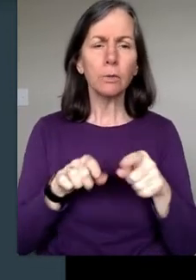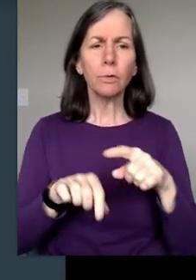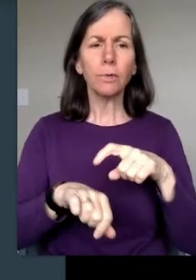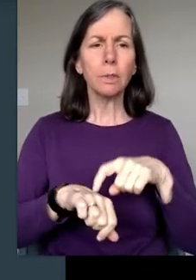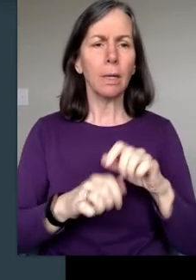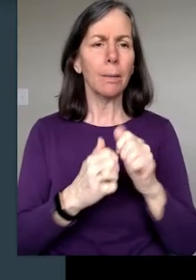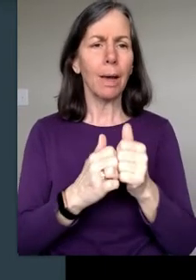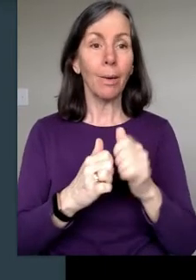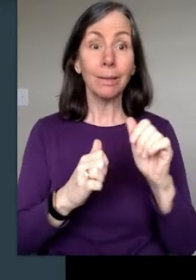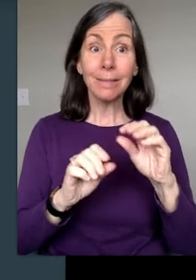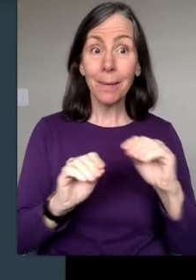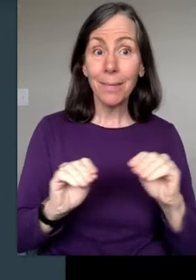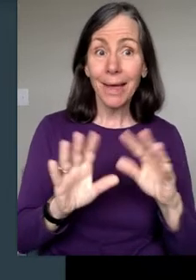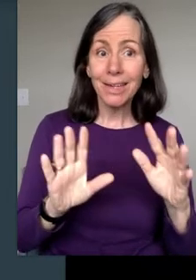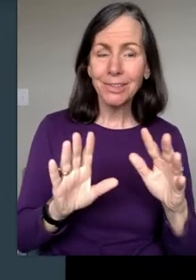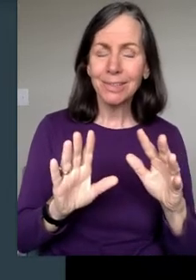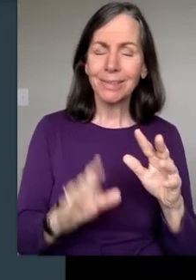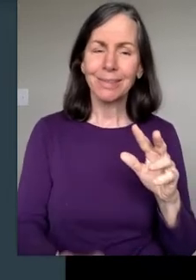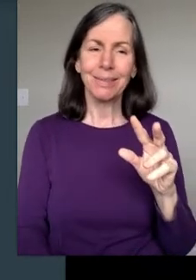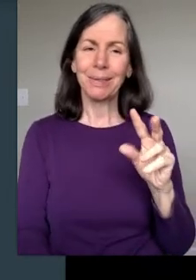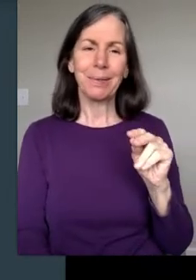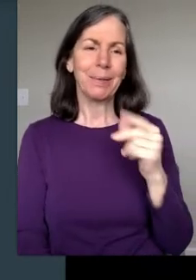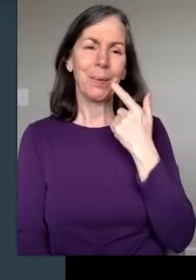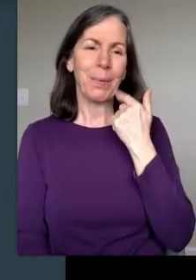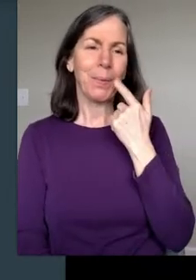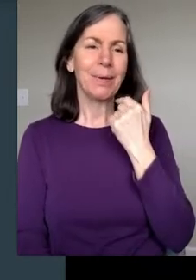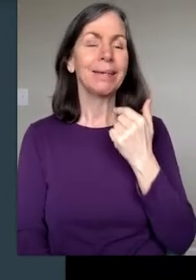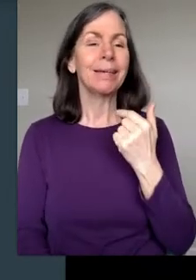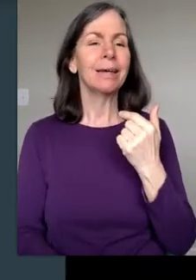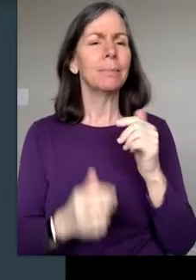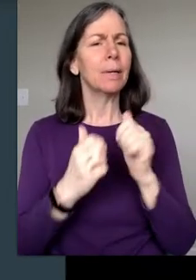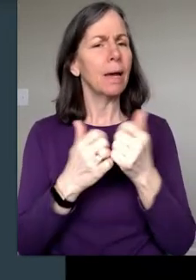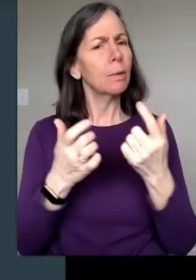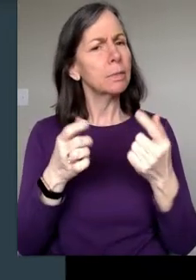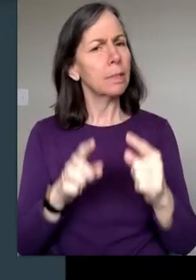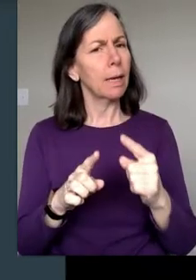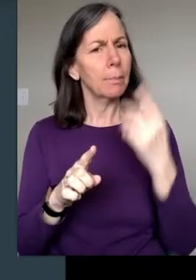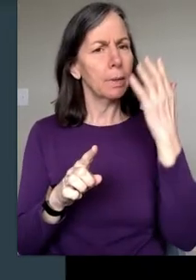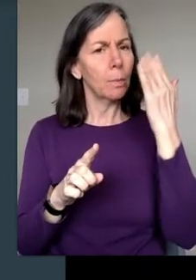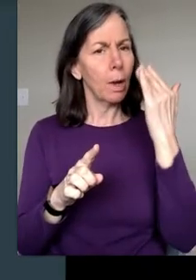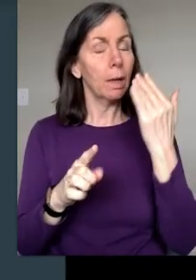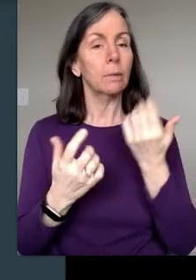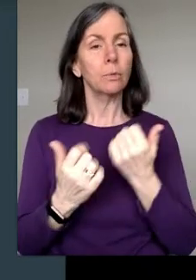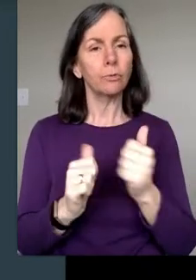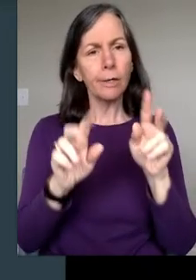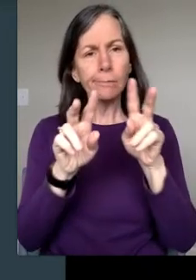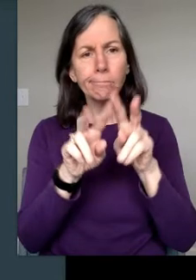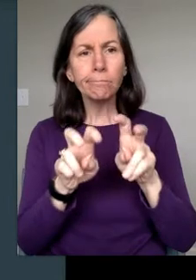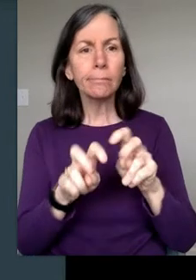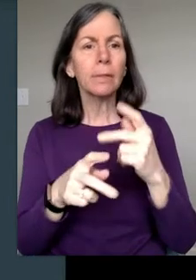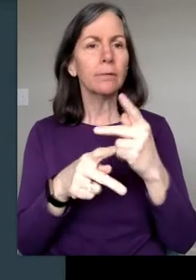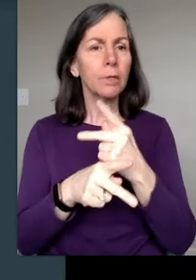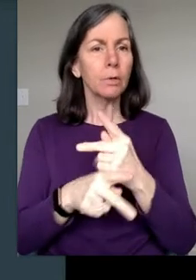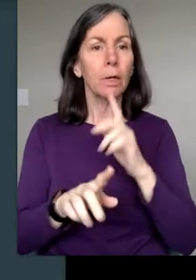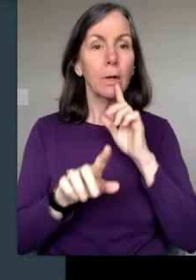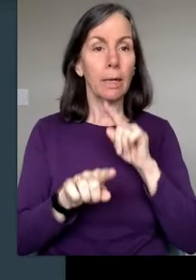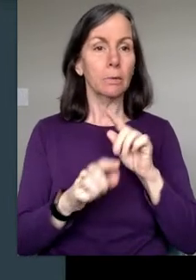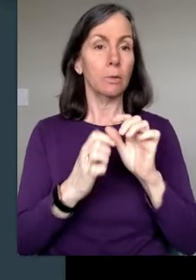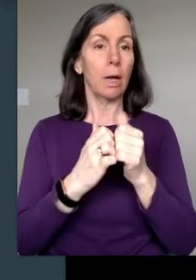not. How does this happen exactly? So we're going to continue to try to figure out the answer of how does evolution